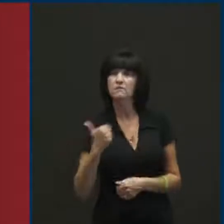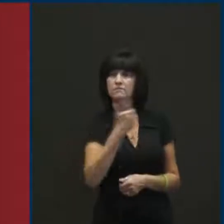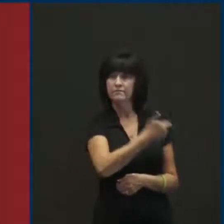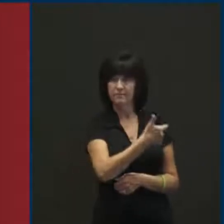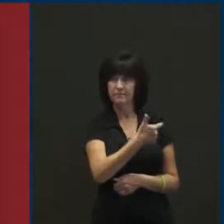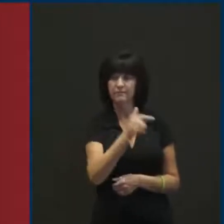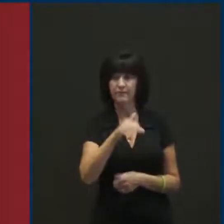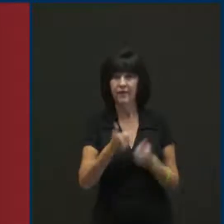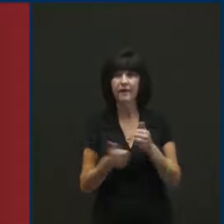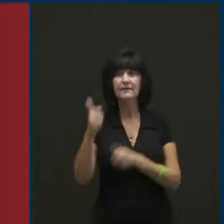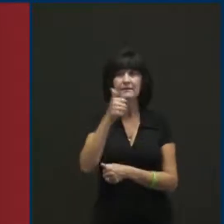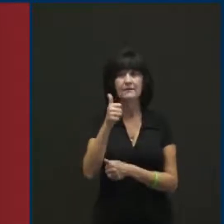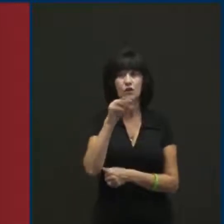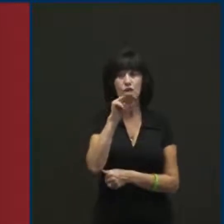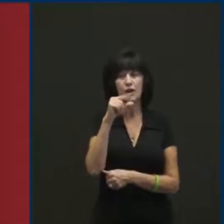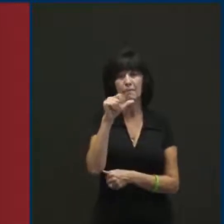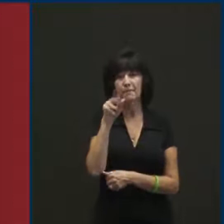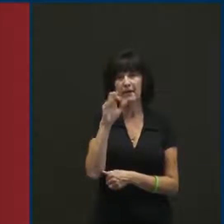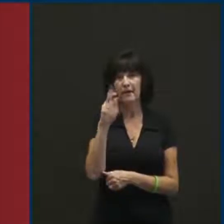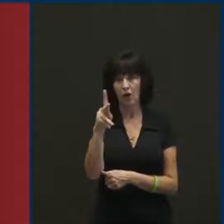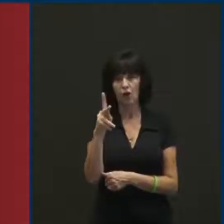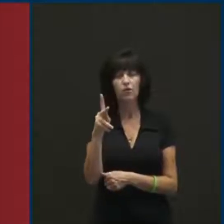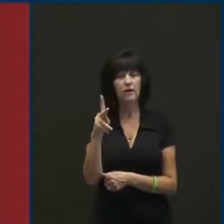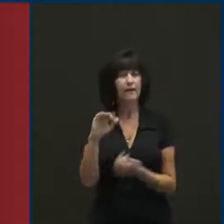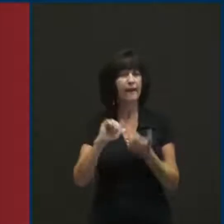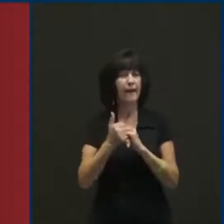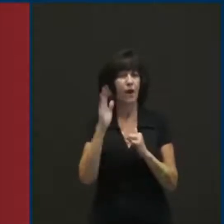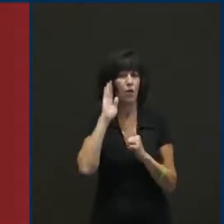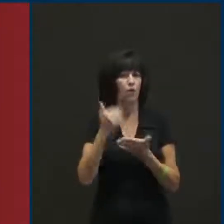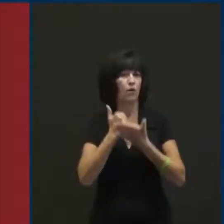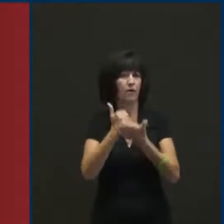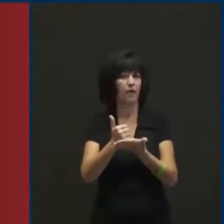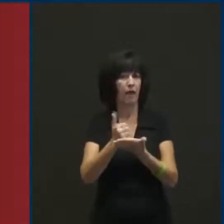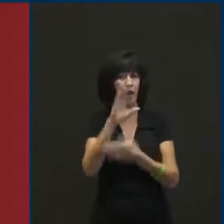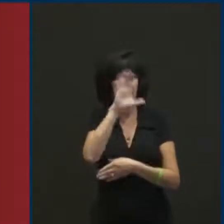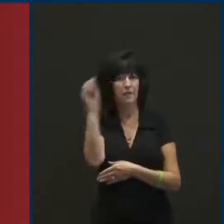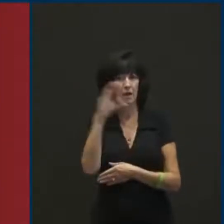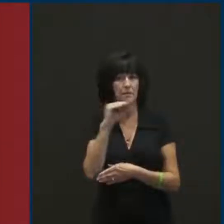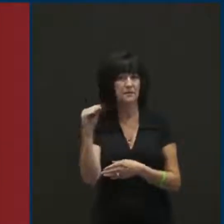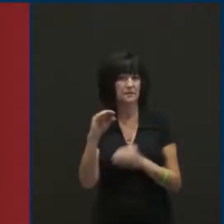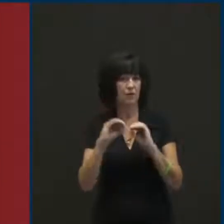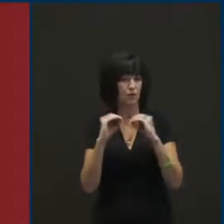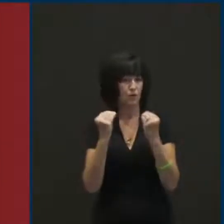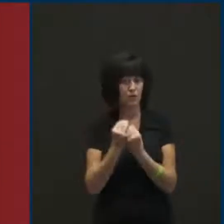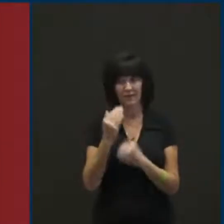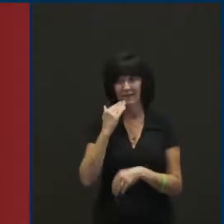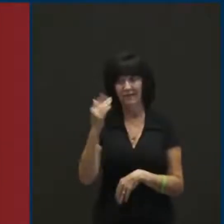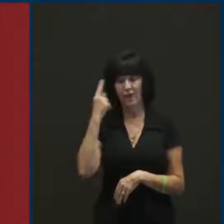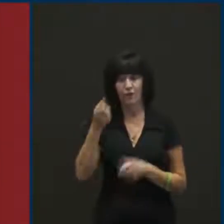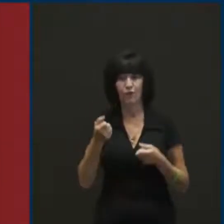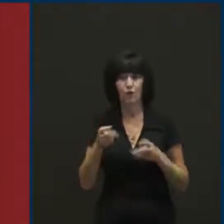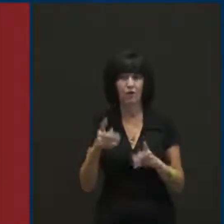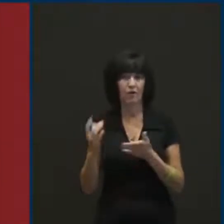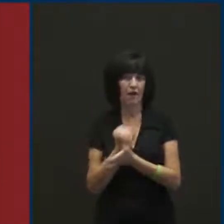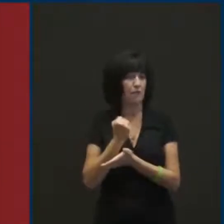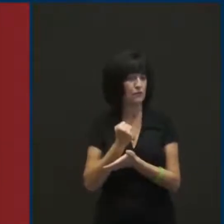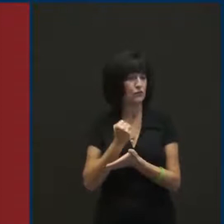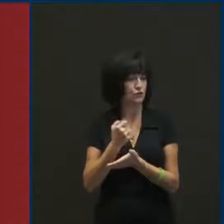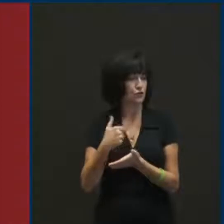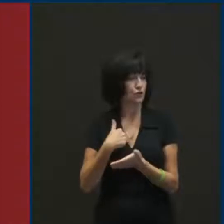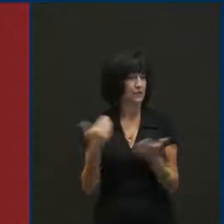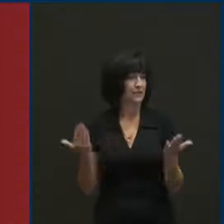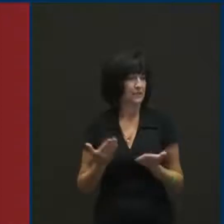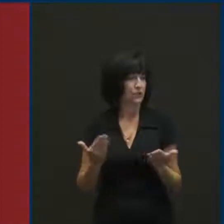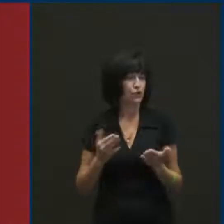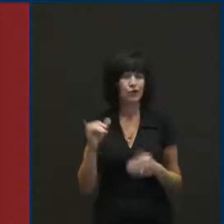relief program for healthcare companies and organizations. Thank you, Governor. Thank you so much for the opportunity to be here today. So like other